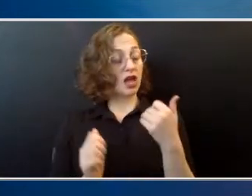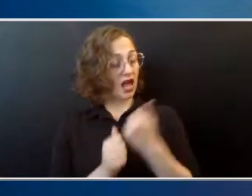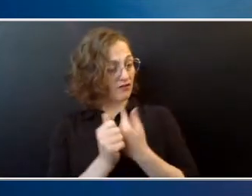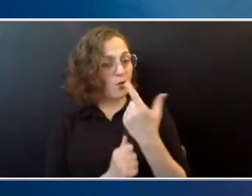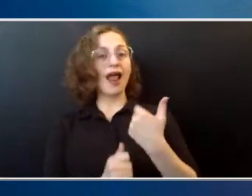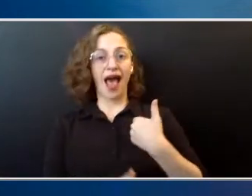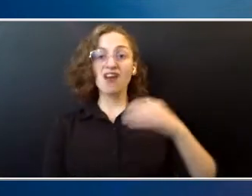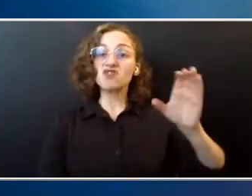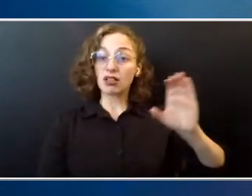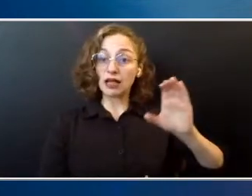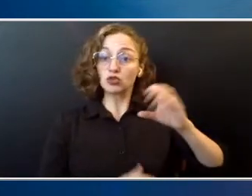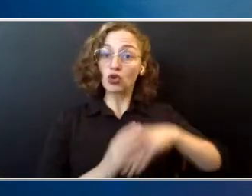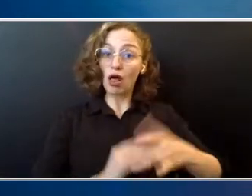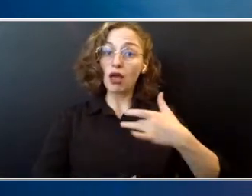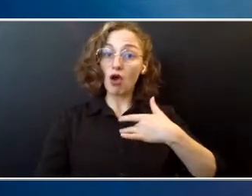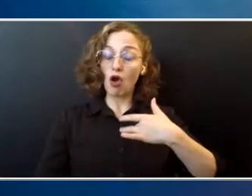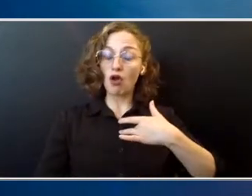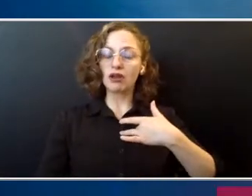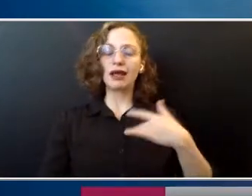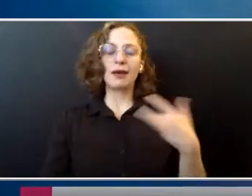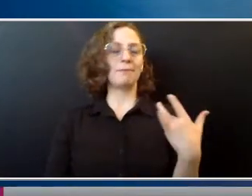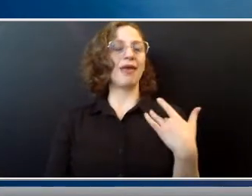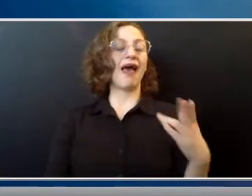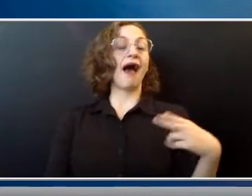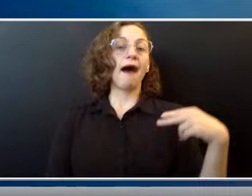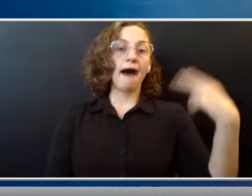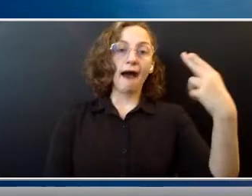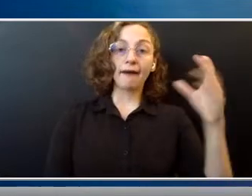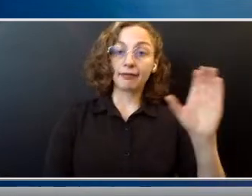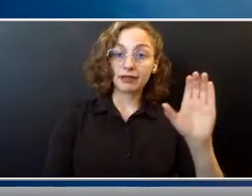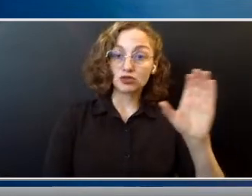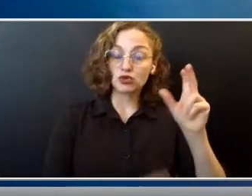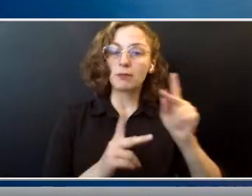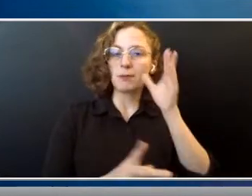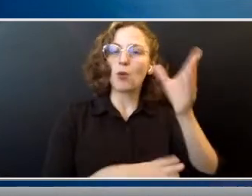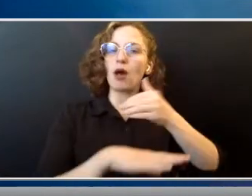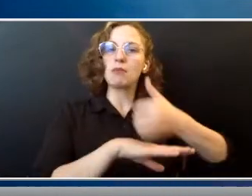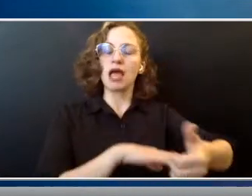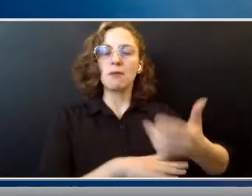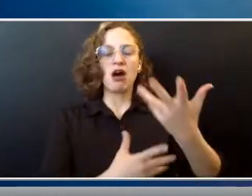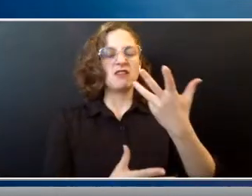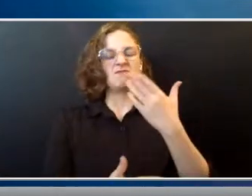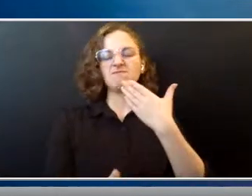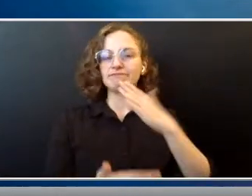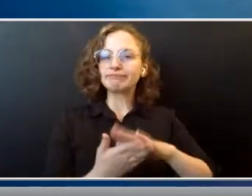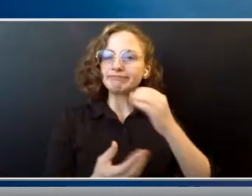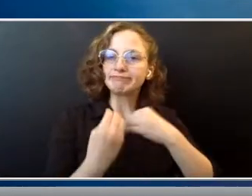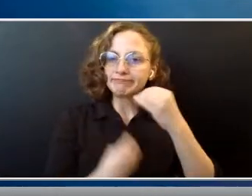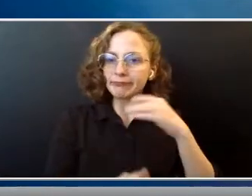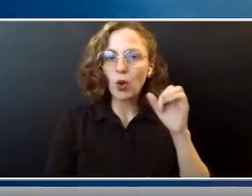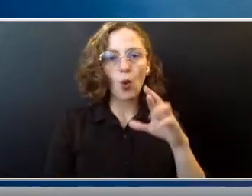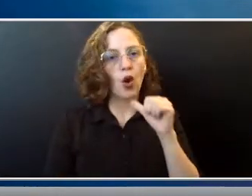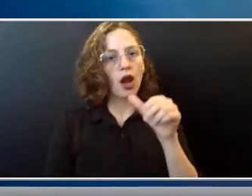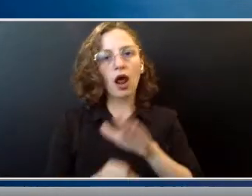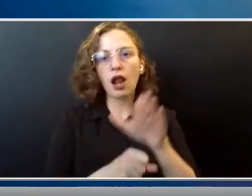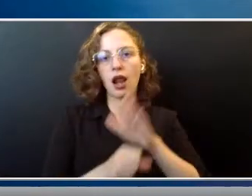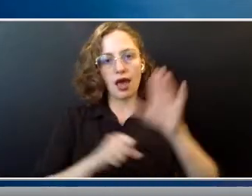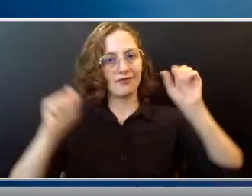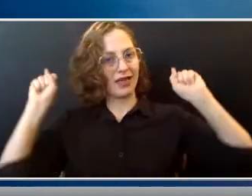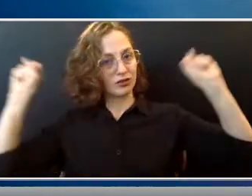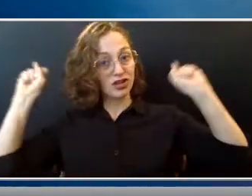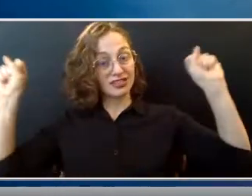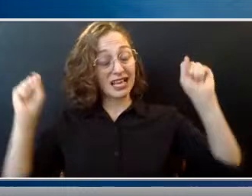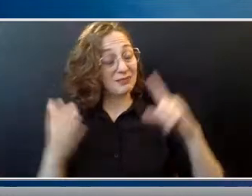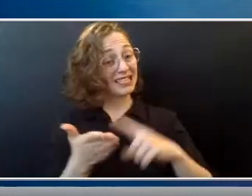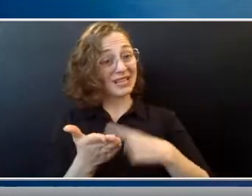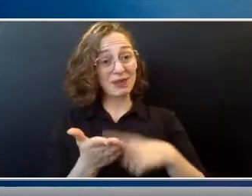on an unhealthy diet or lack of exercise, but that's not always the case. You're about to meet a child whose cholesterol was so